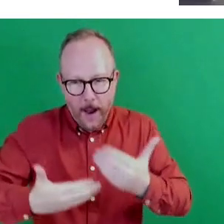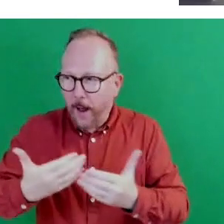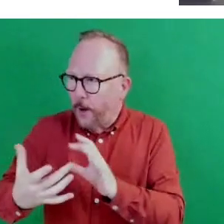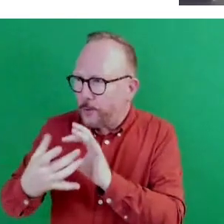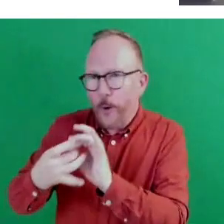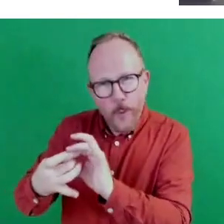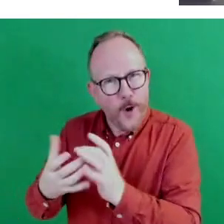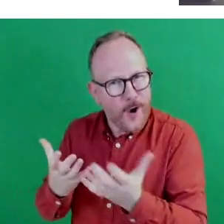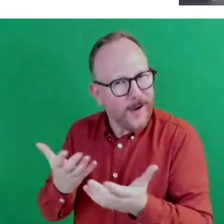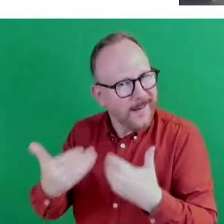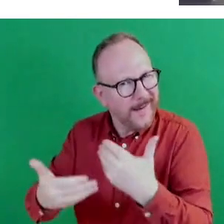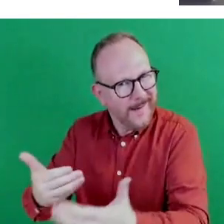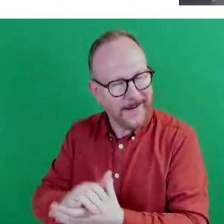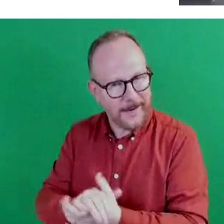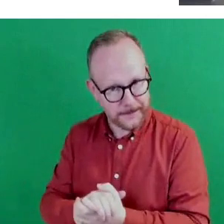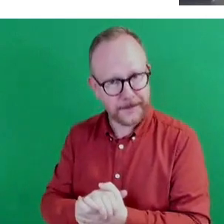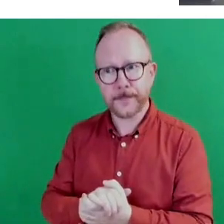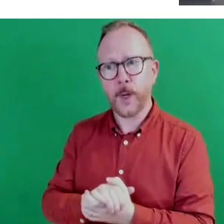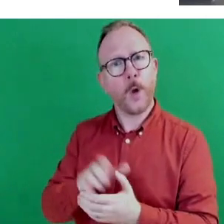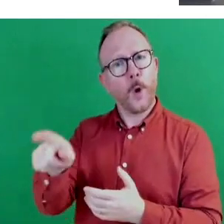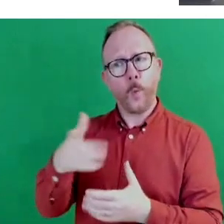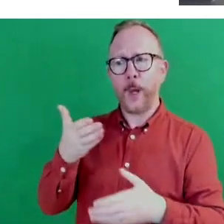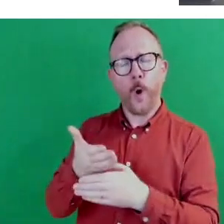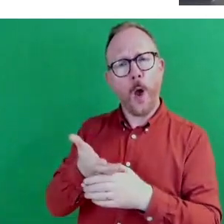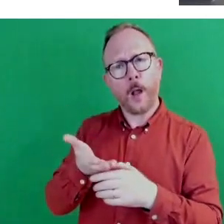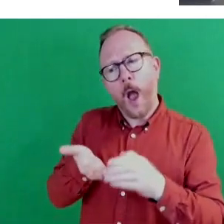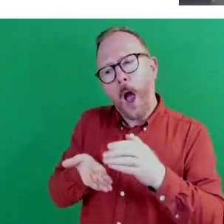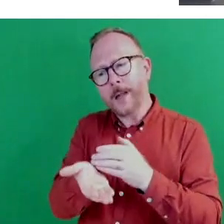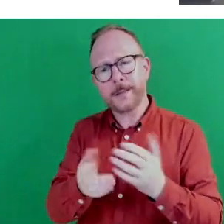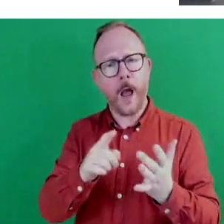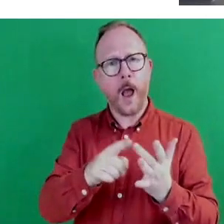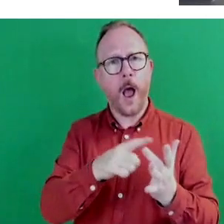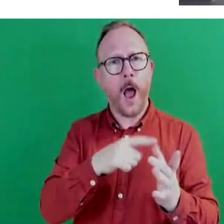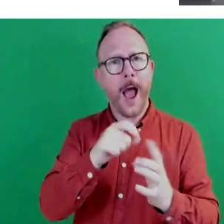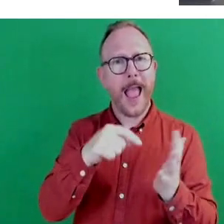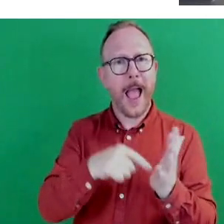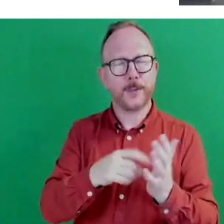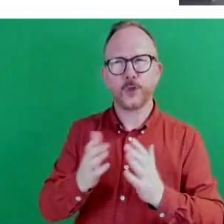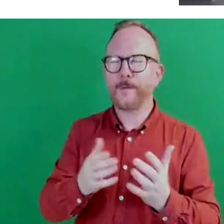under the what is called IAPT services. So I think stands for